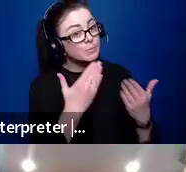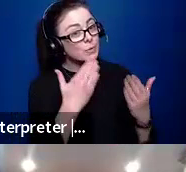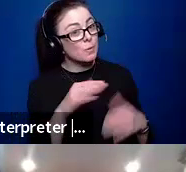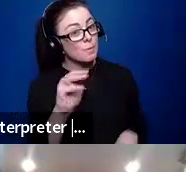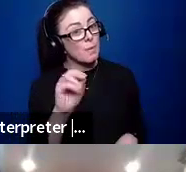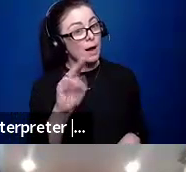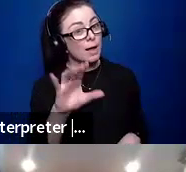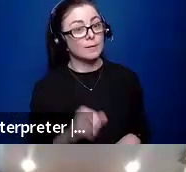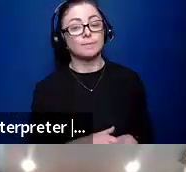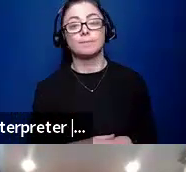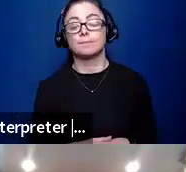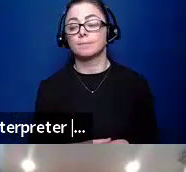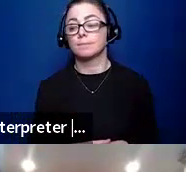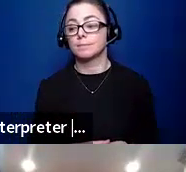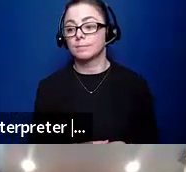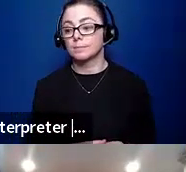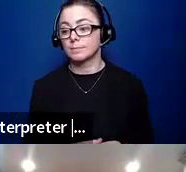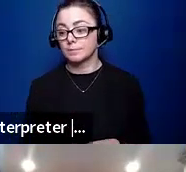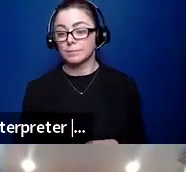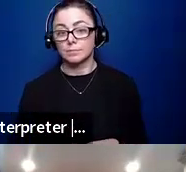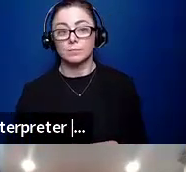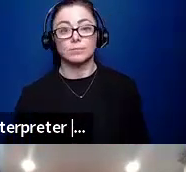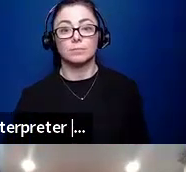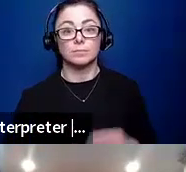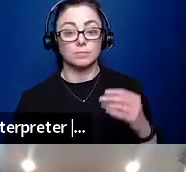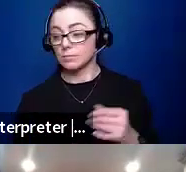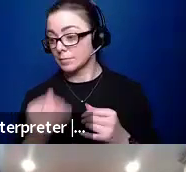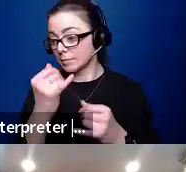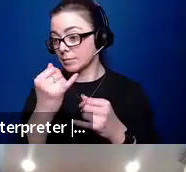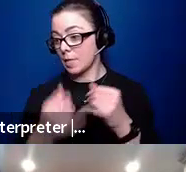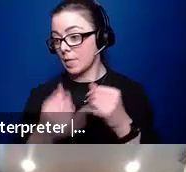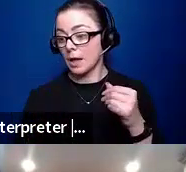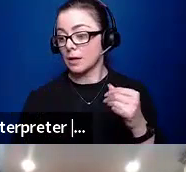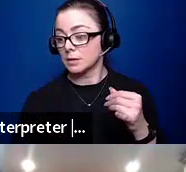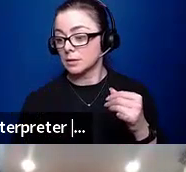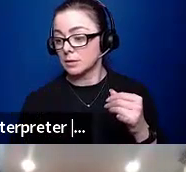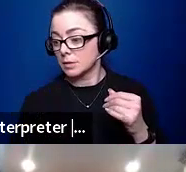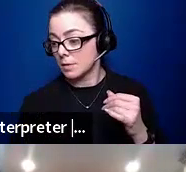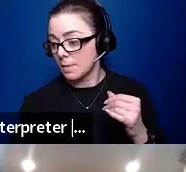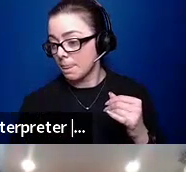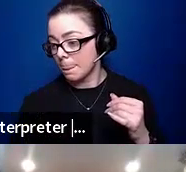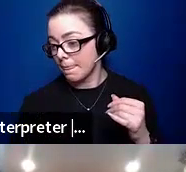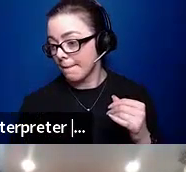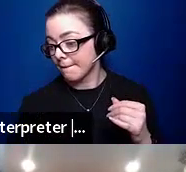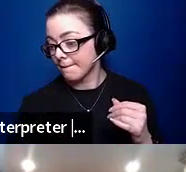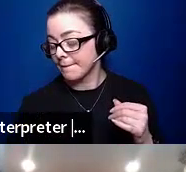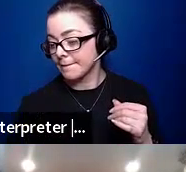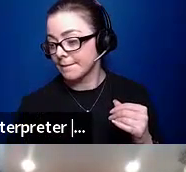thanks. Yes, thank you. And last on our list is Carrie